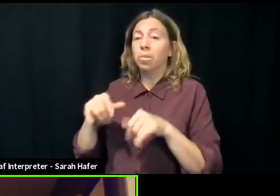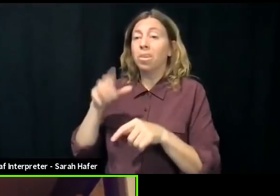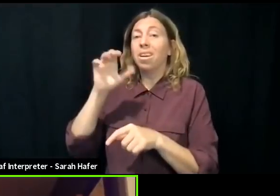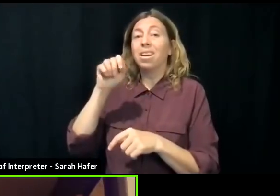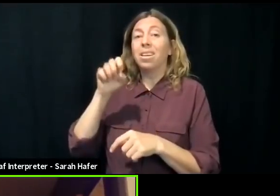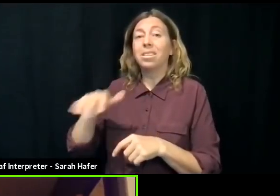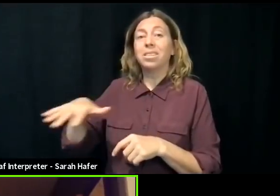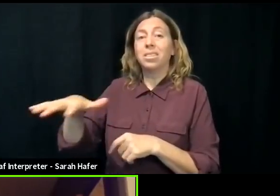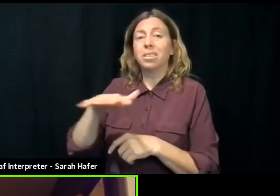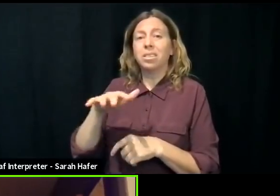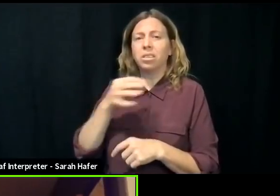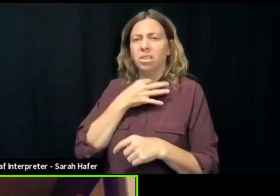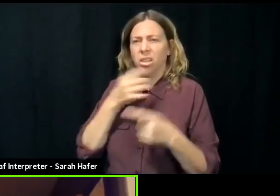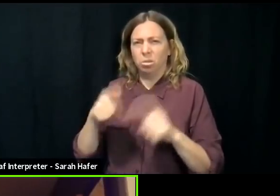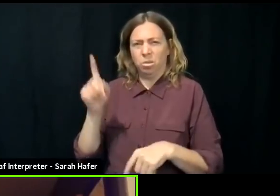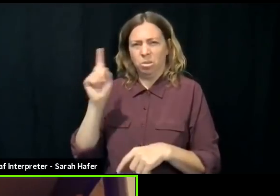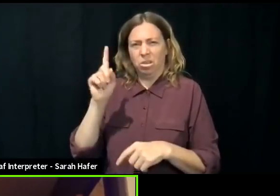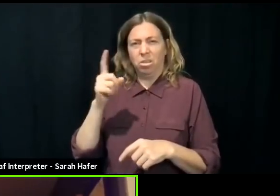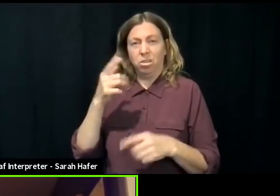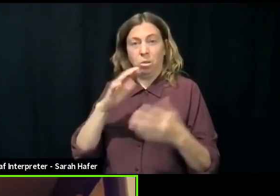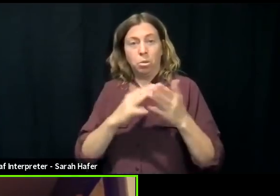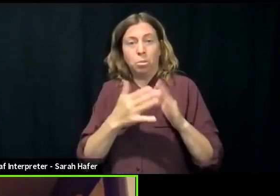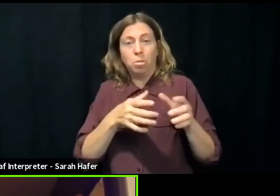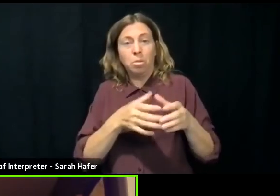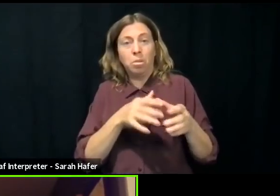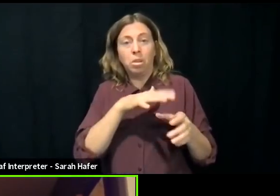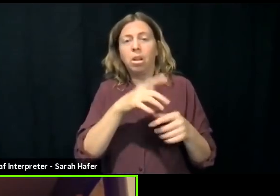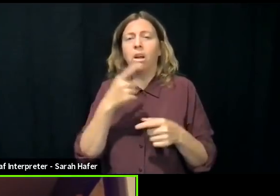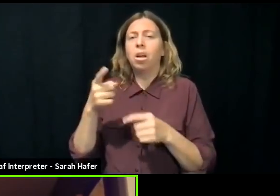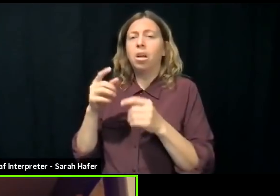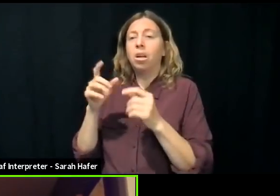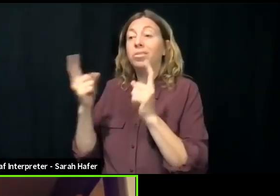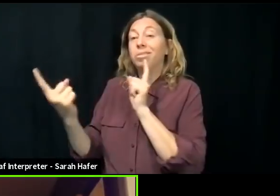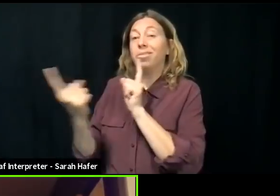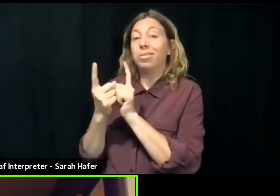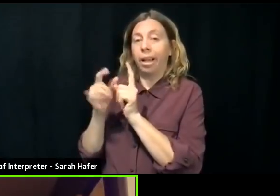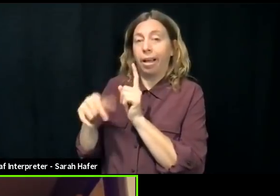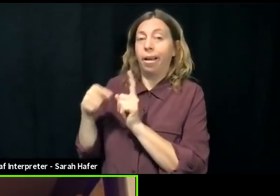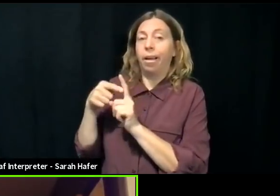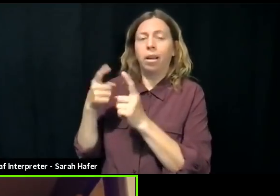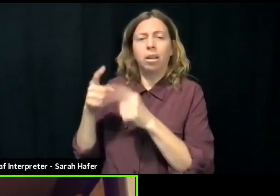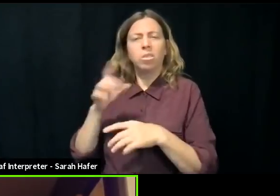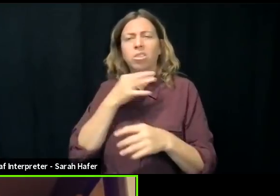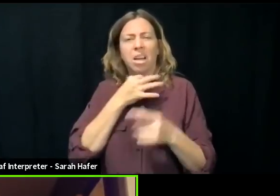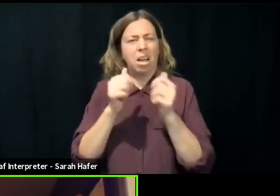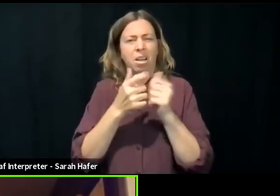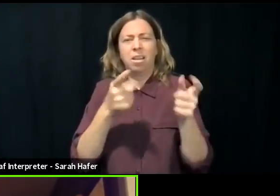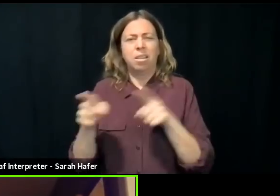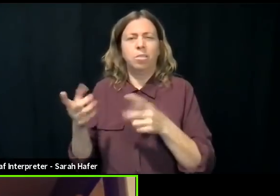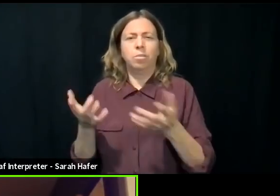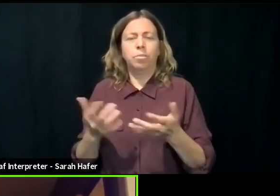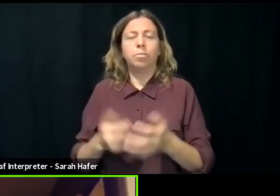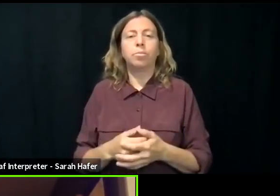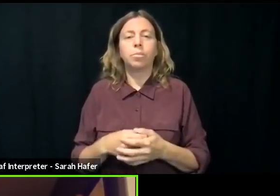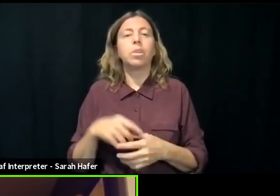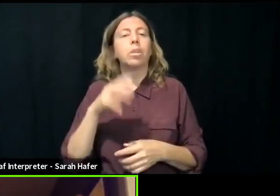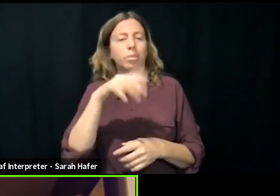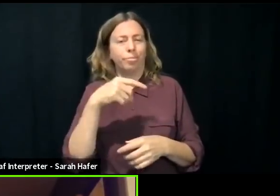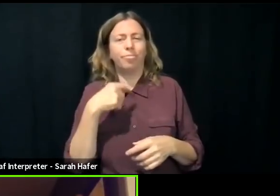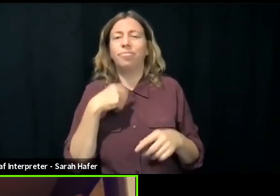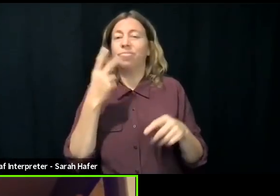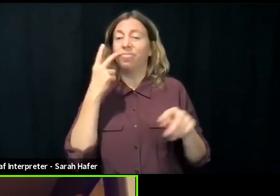Again, I'll take that from a statewide perspective. We're seeing breakthrough cases kind of across the state. There are certain settings where people